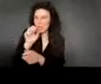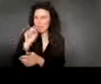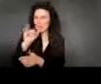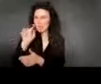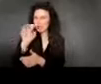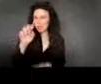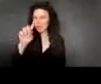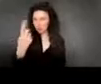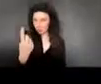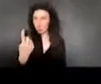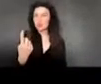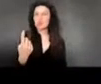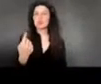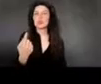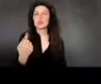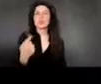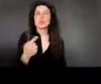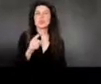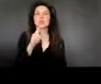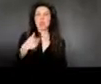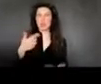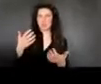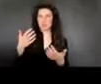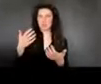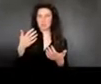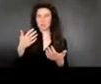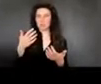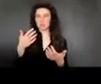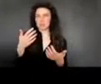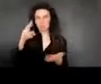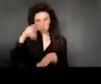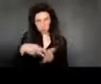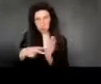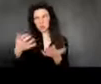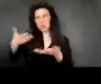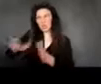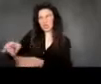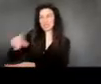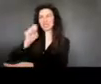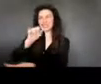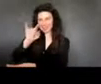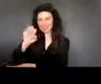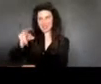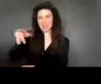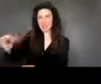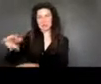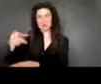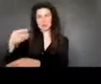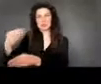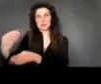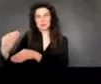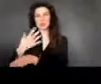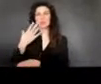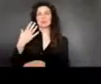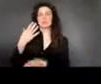Yeah, the idea was to let the site dictate the theoretical framework that developed around it, so as not to kind of